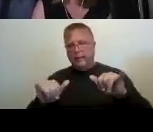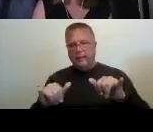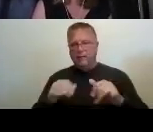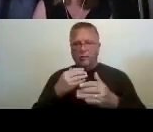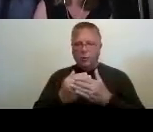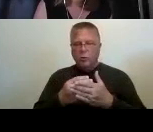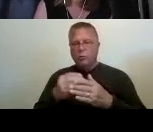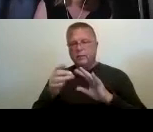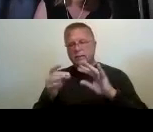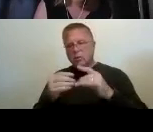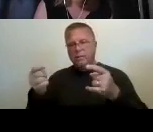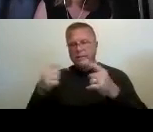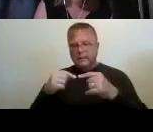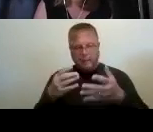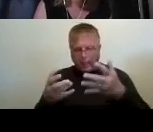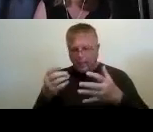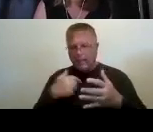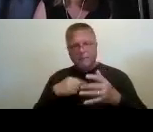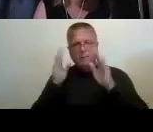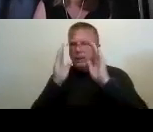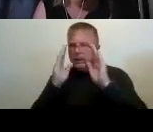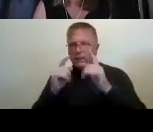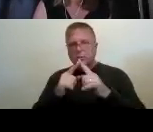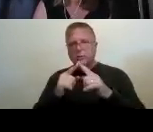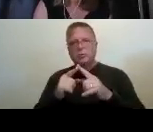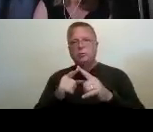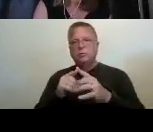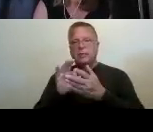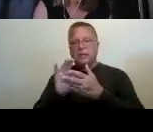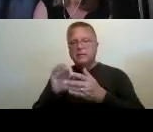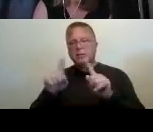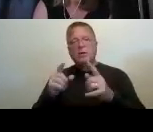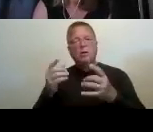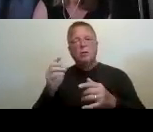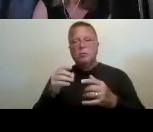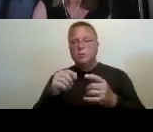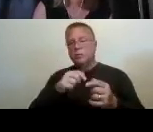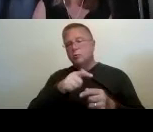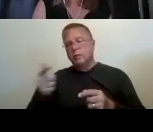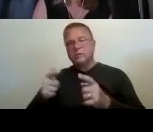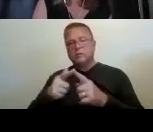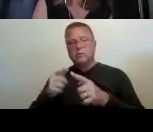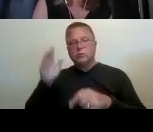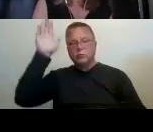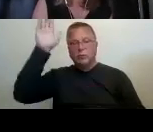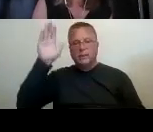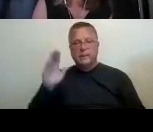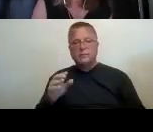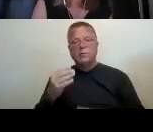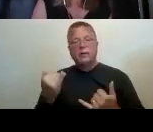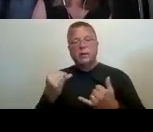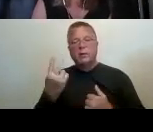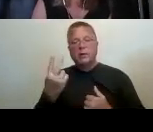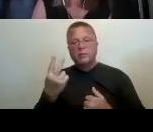in and paying attention to the commenters. So do we want to go to the raised hands? Yeah, totally. We have two raised hands. We have